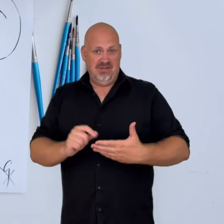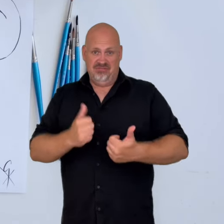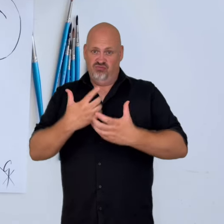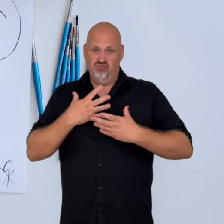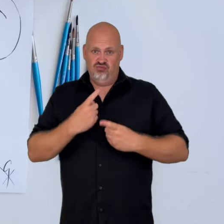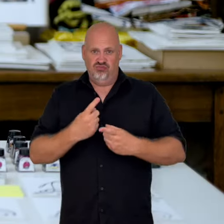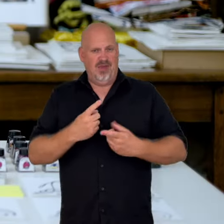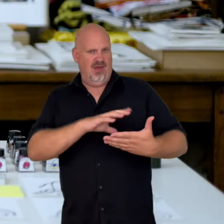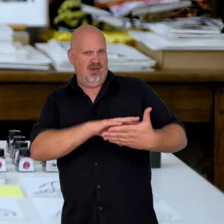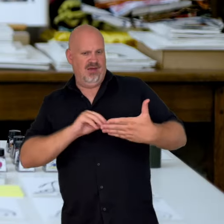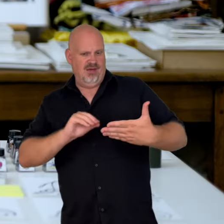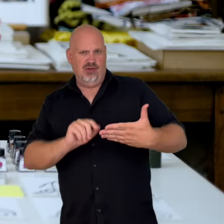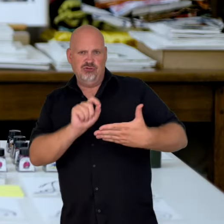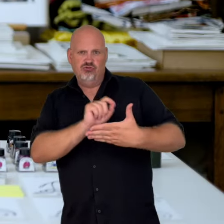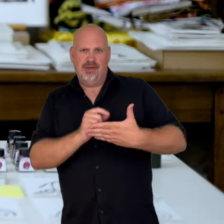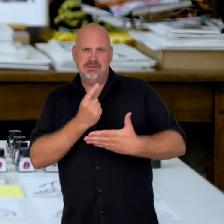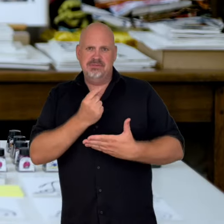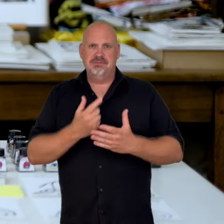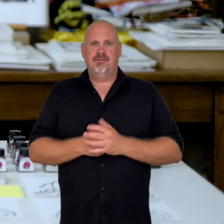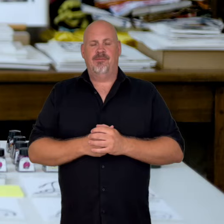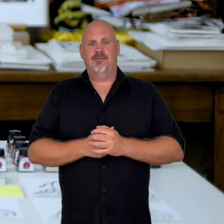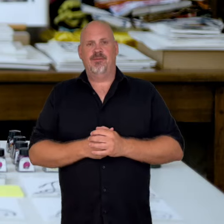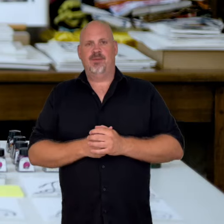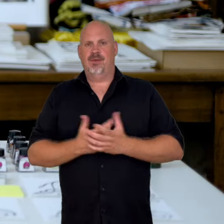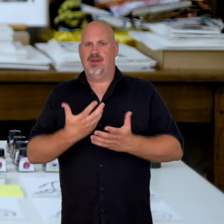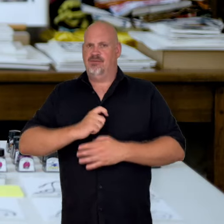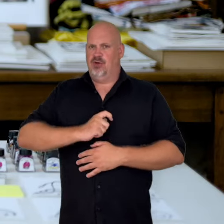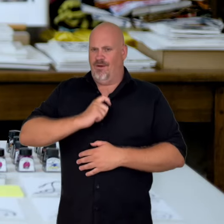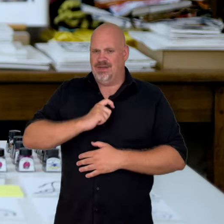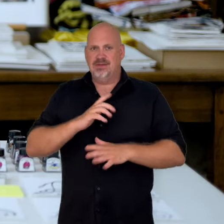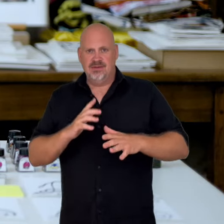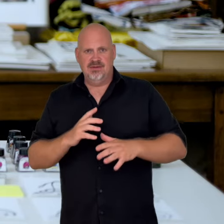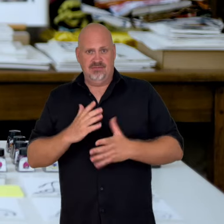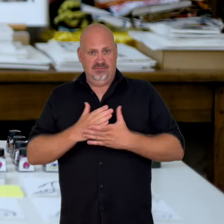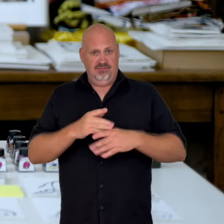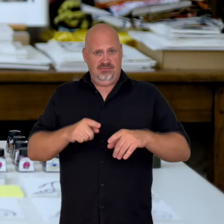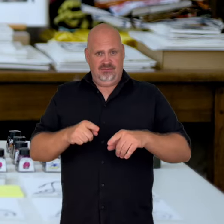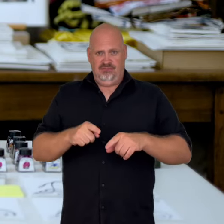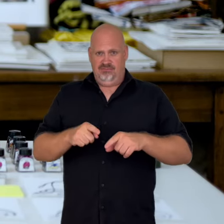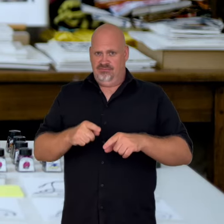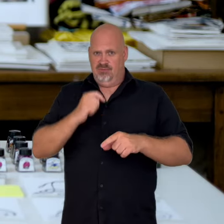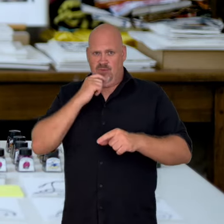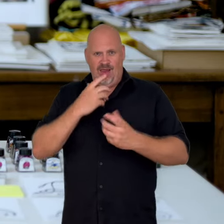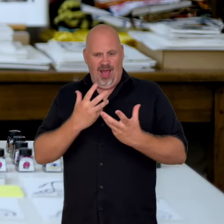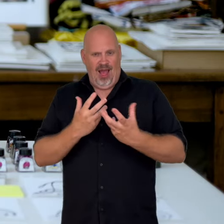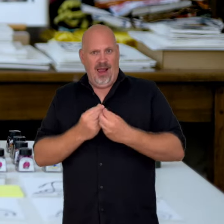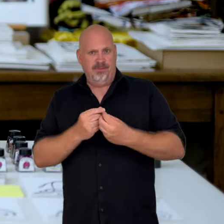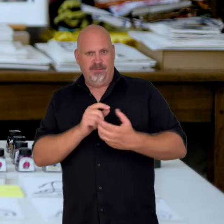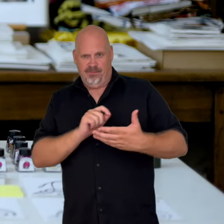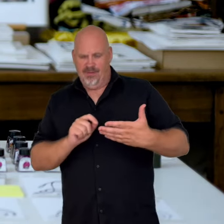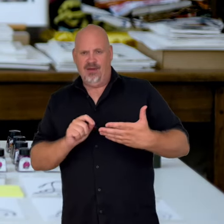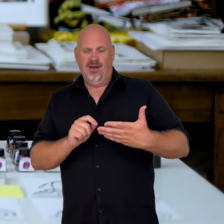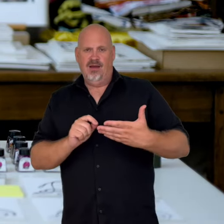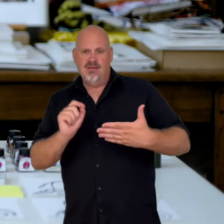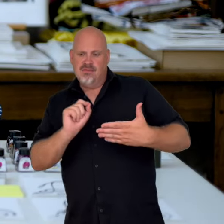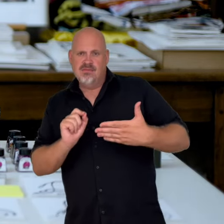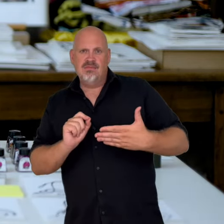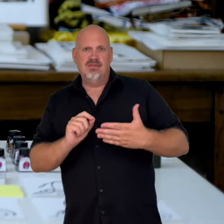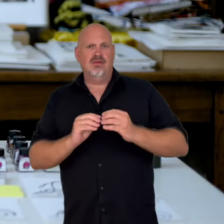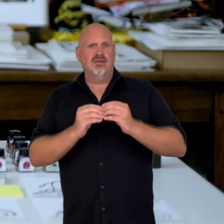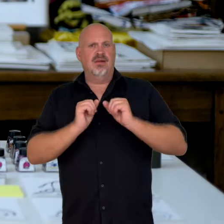trace from. If you're comfortable to begin and do your own, by all means. But if you're wanting a bit of confidence boost to get